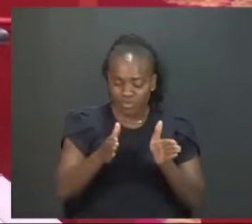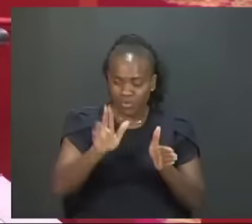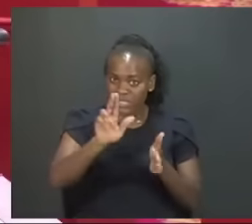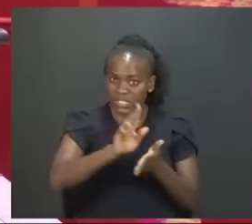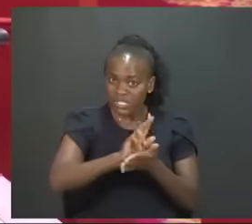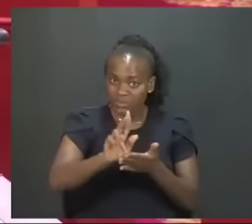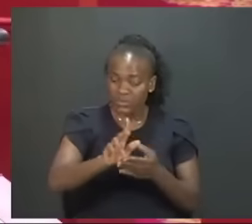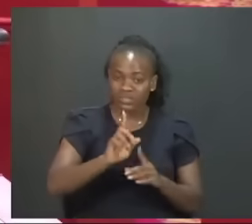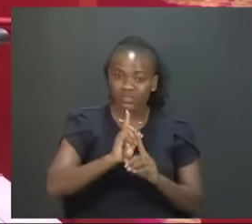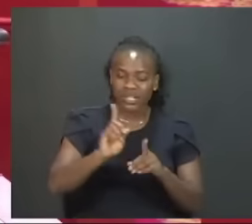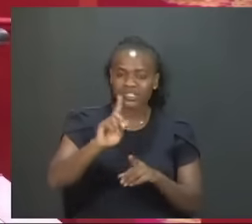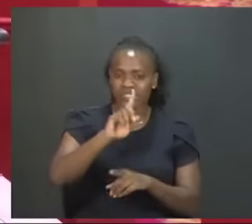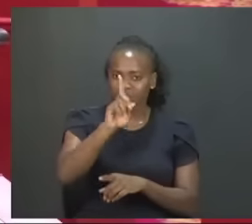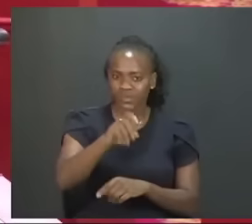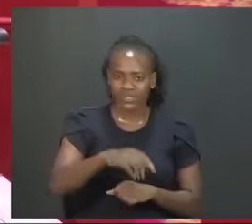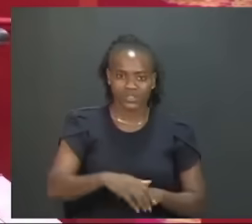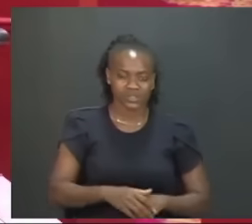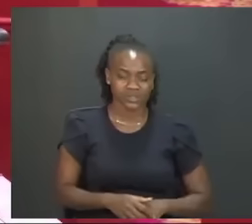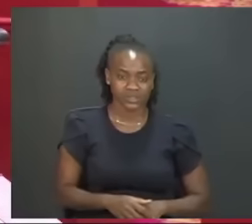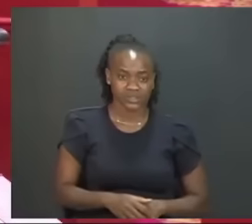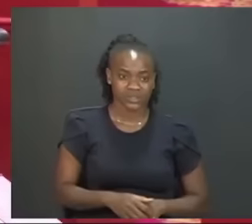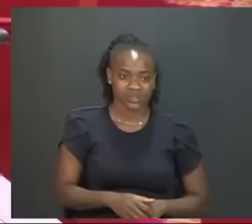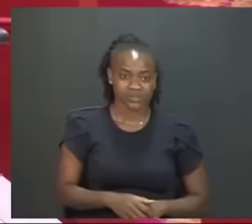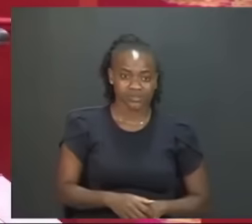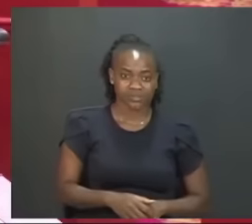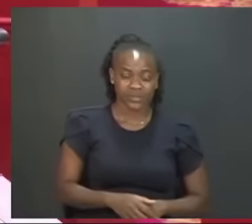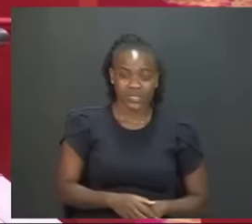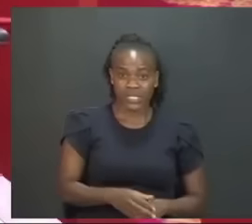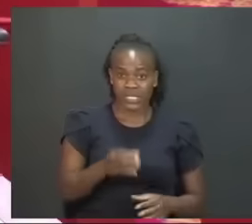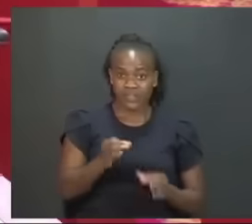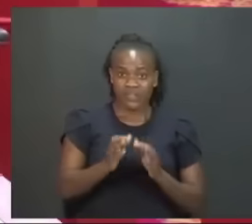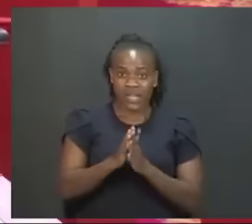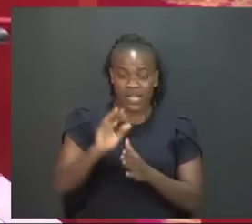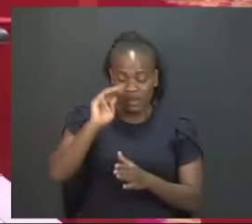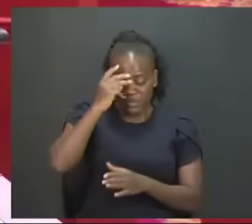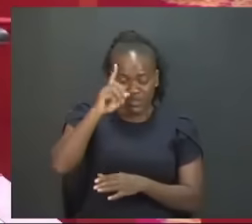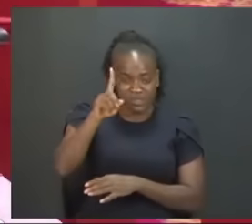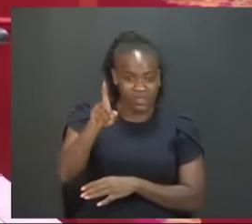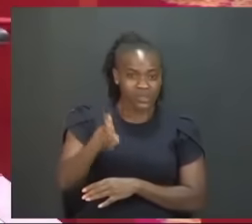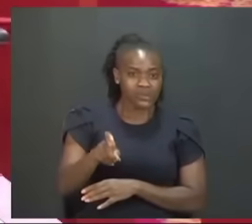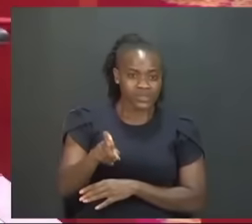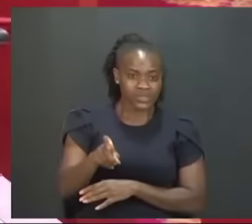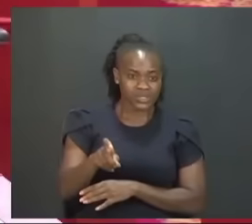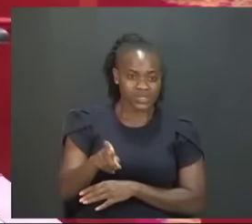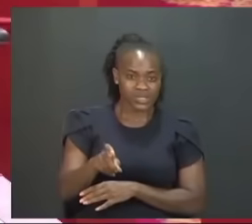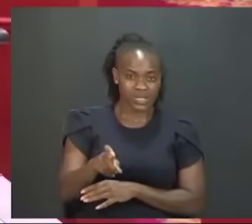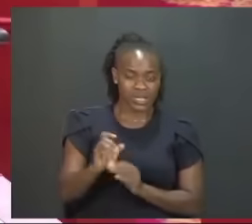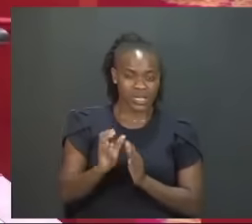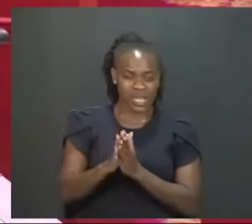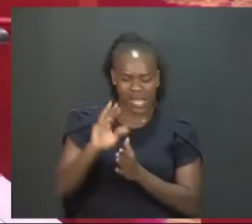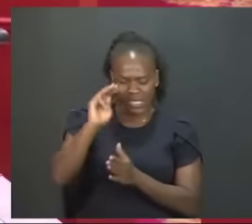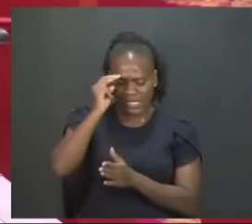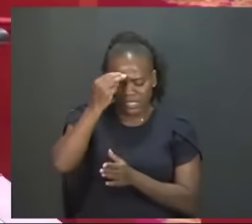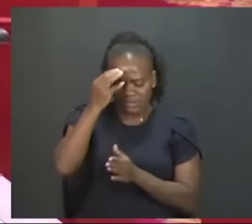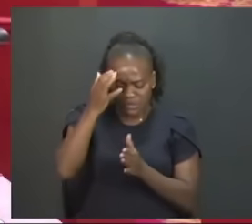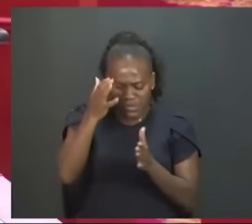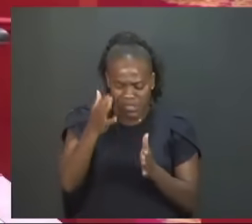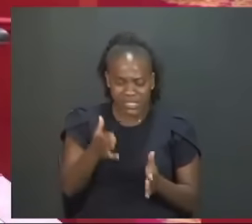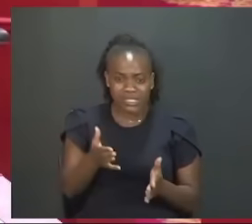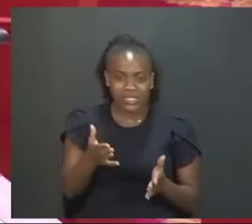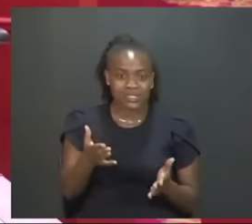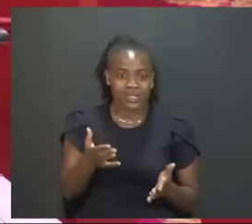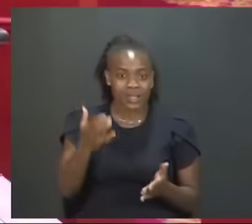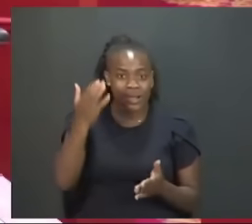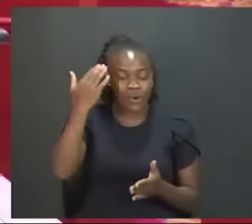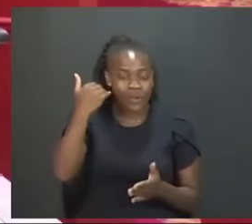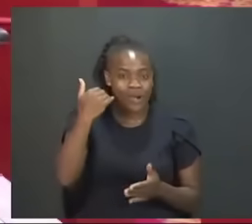3 weeks to send his officers. So if you ask the minister a question, to find out from the minister why the